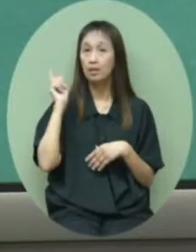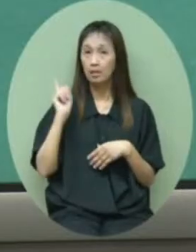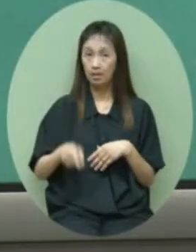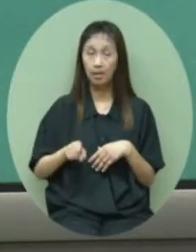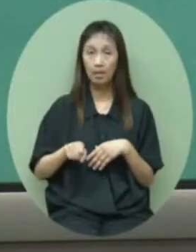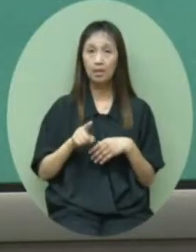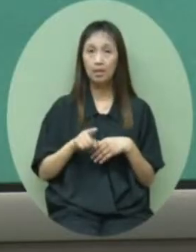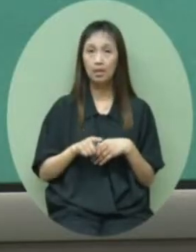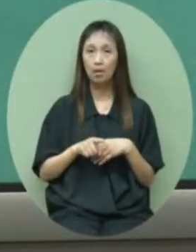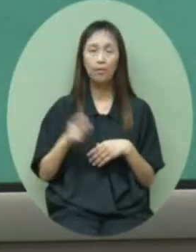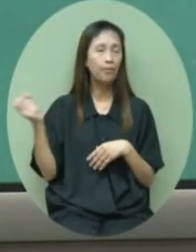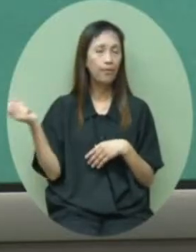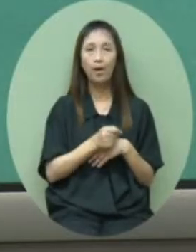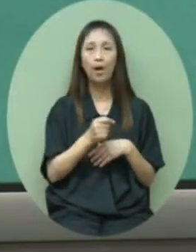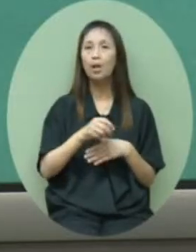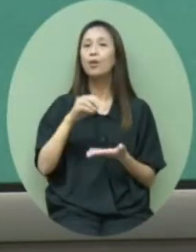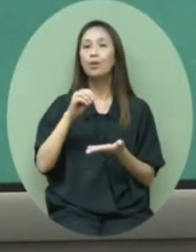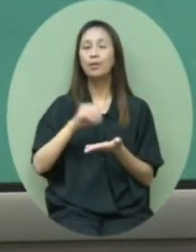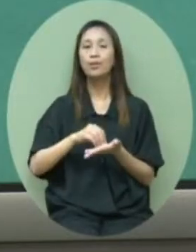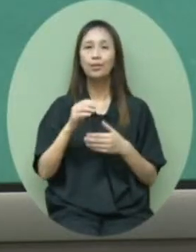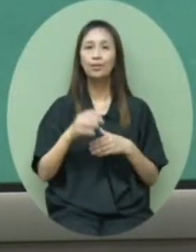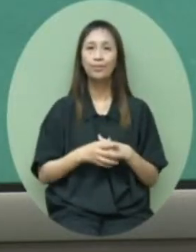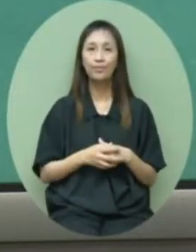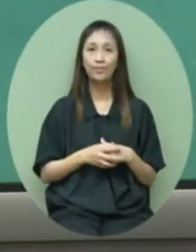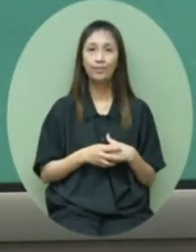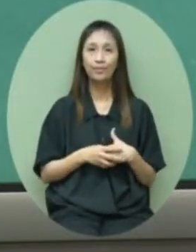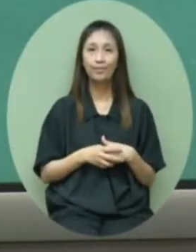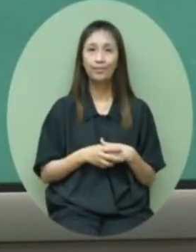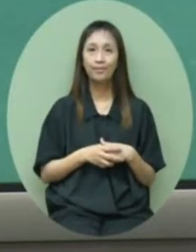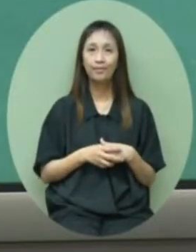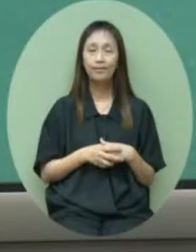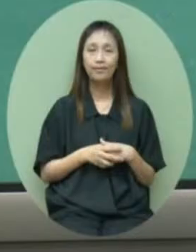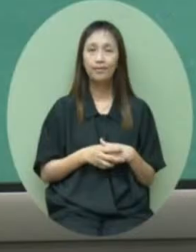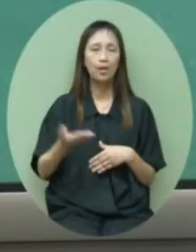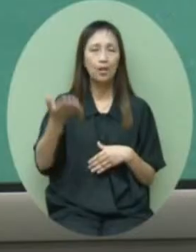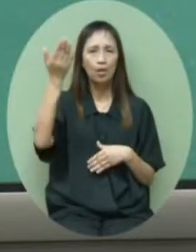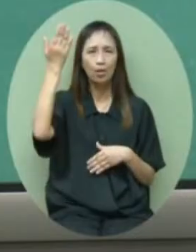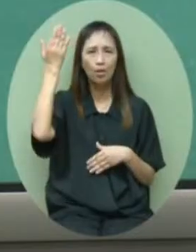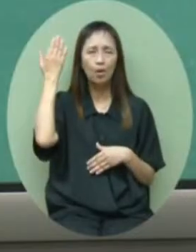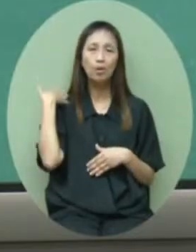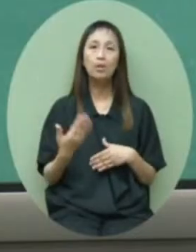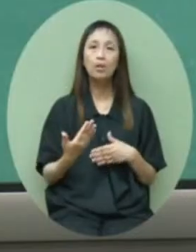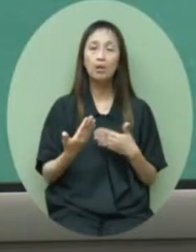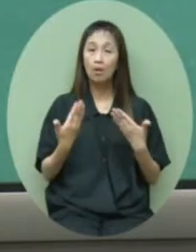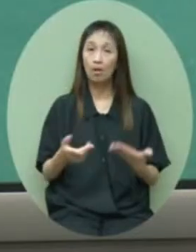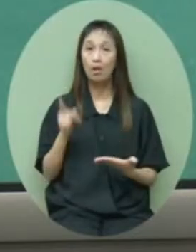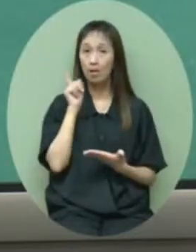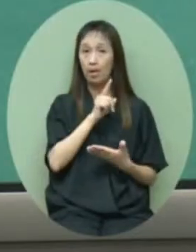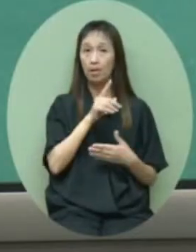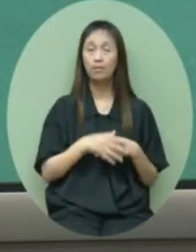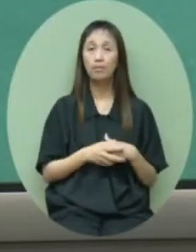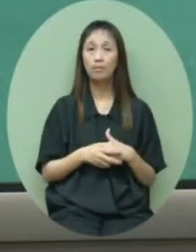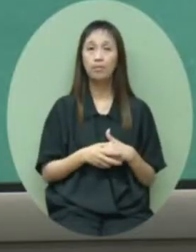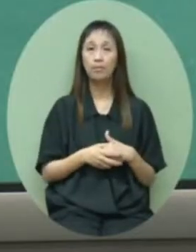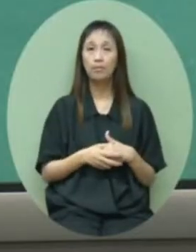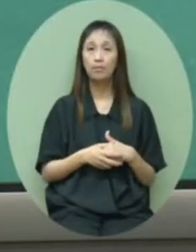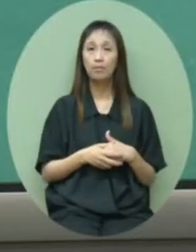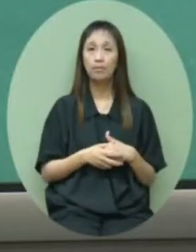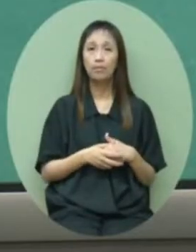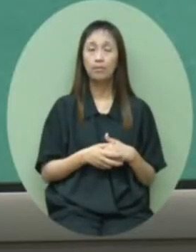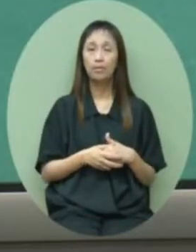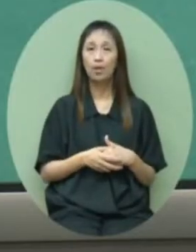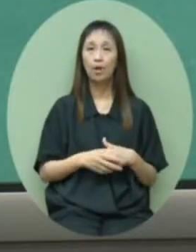During the past weekend, colleagues deployed additional manpower on site to speed